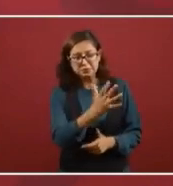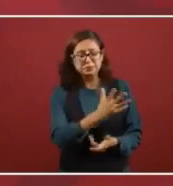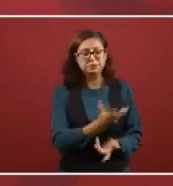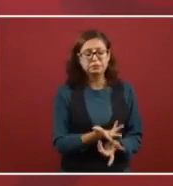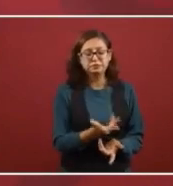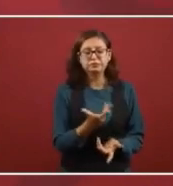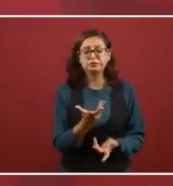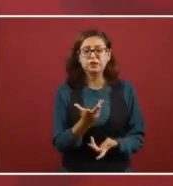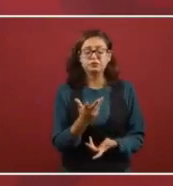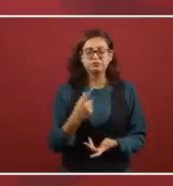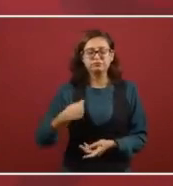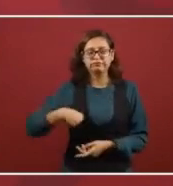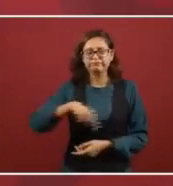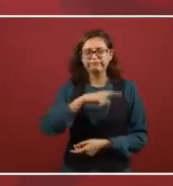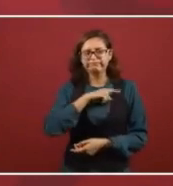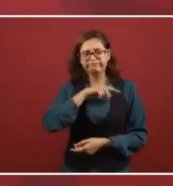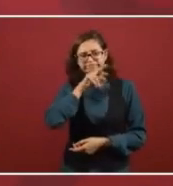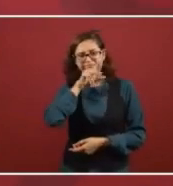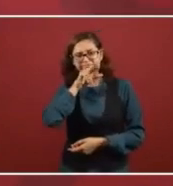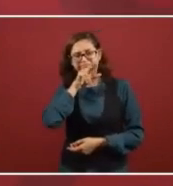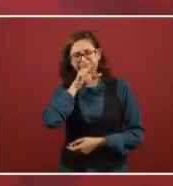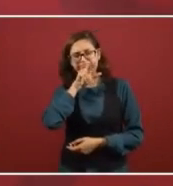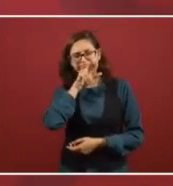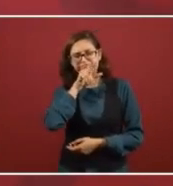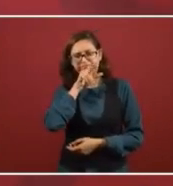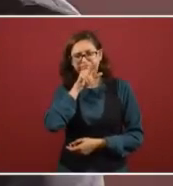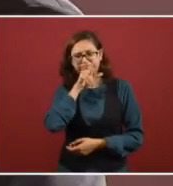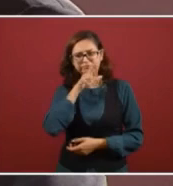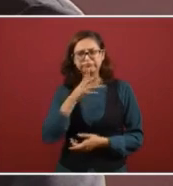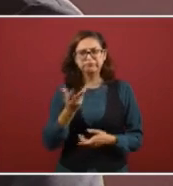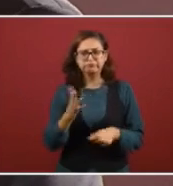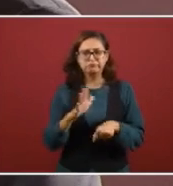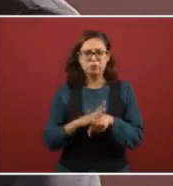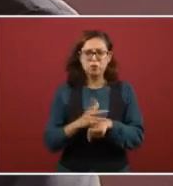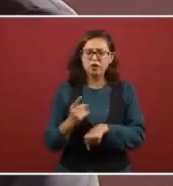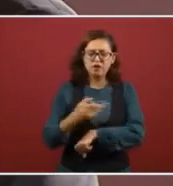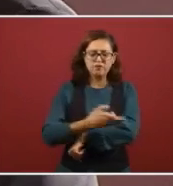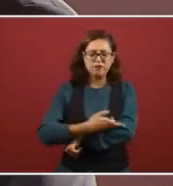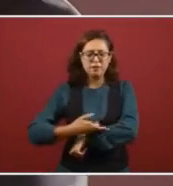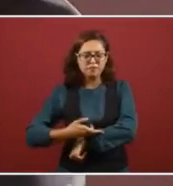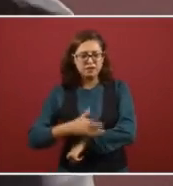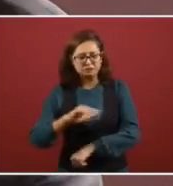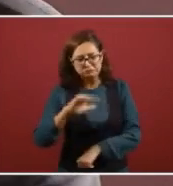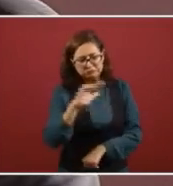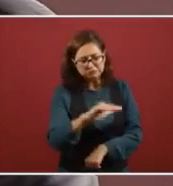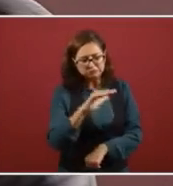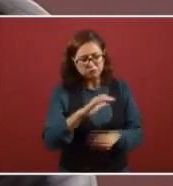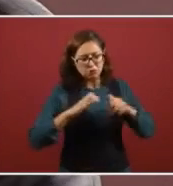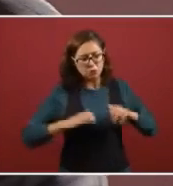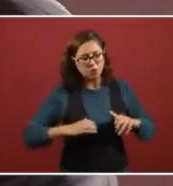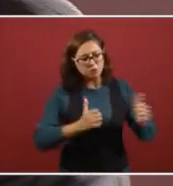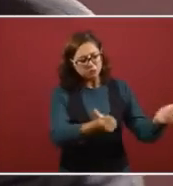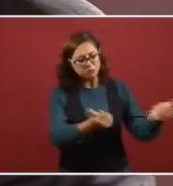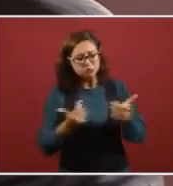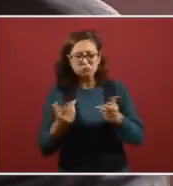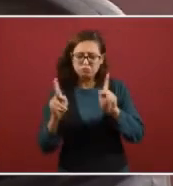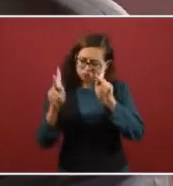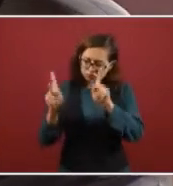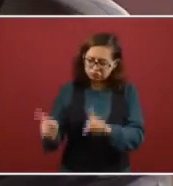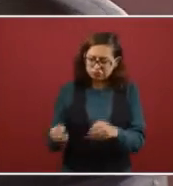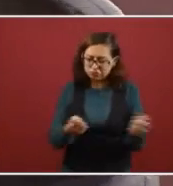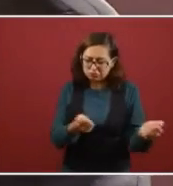bodies. Sometimes the victims of these acts have to invest money in order to get the